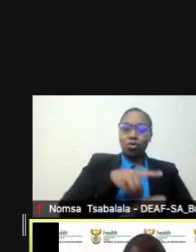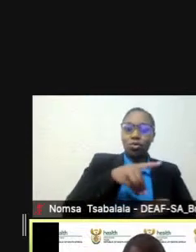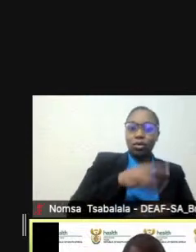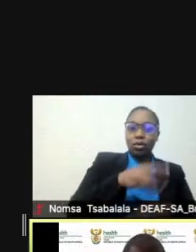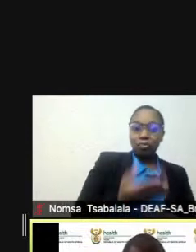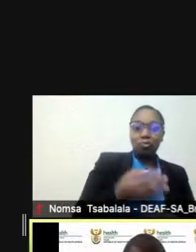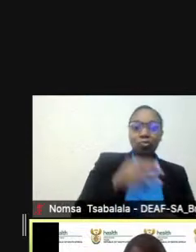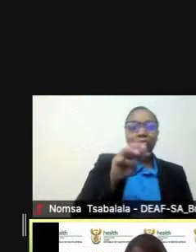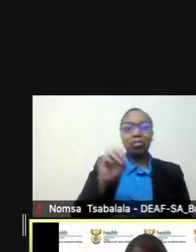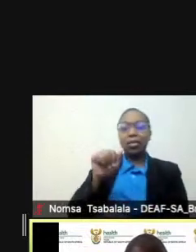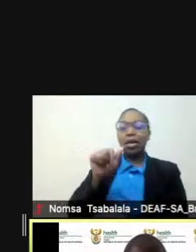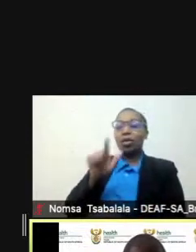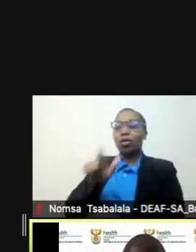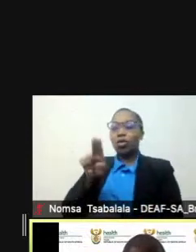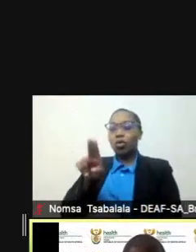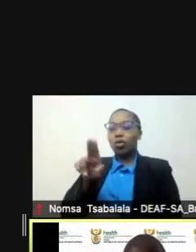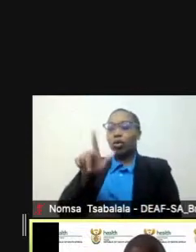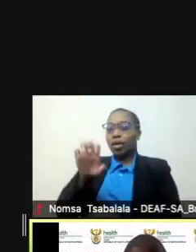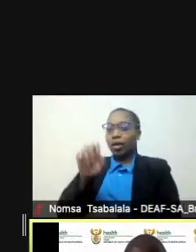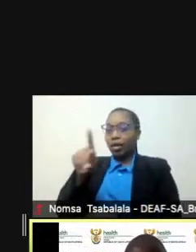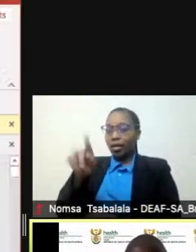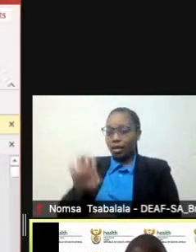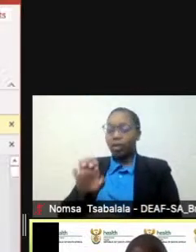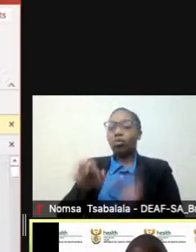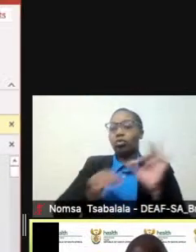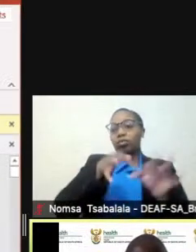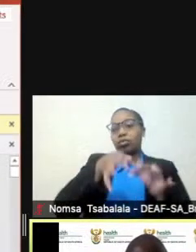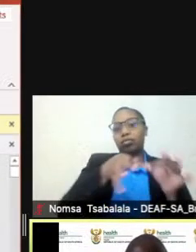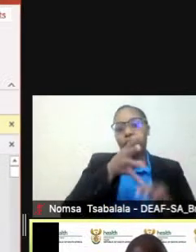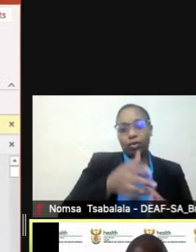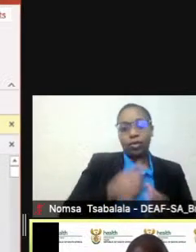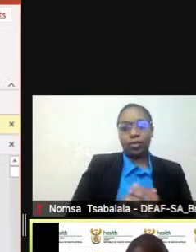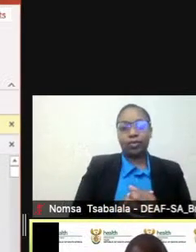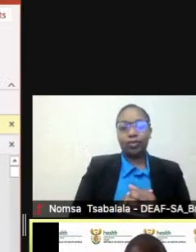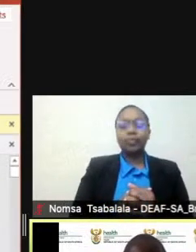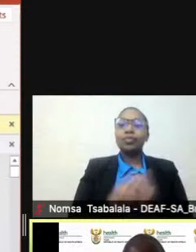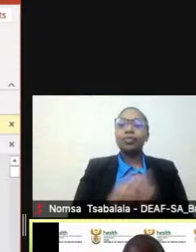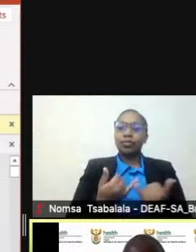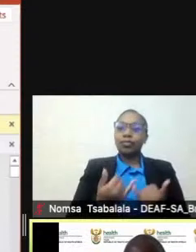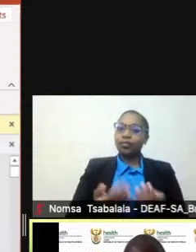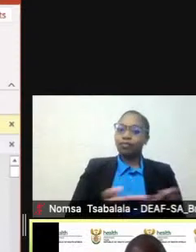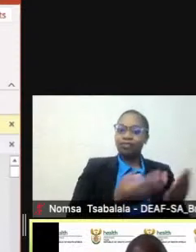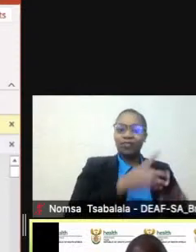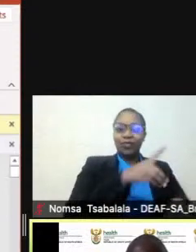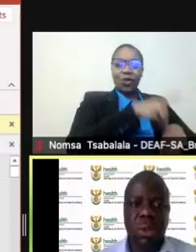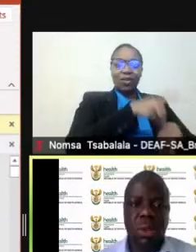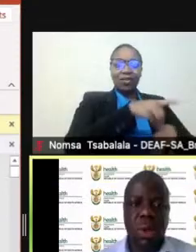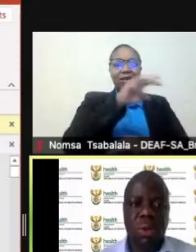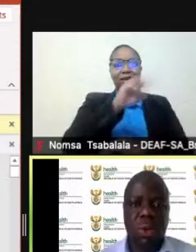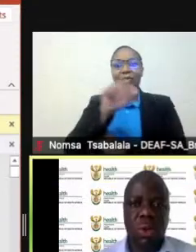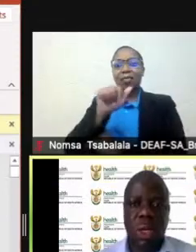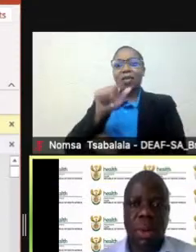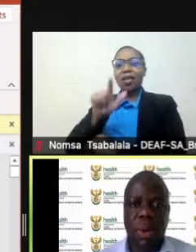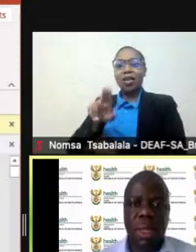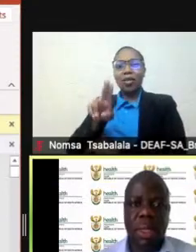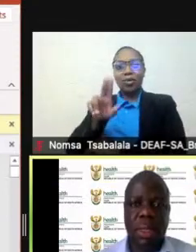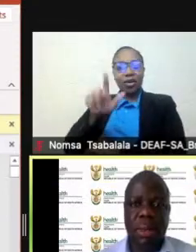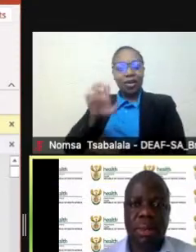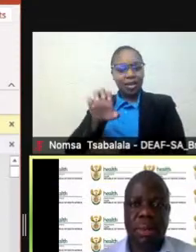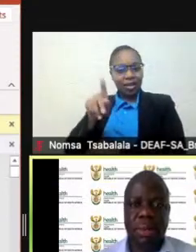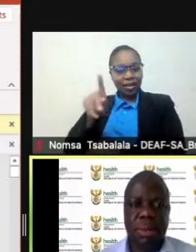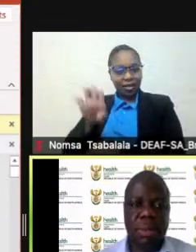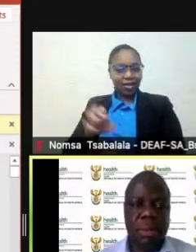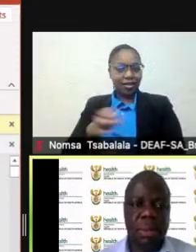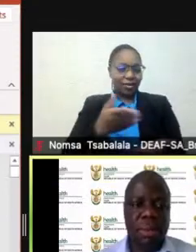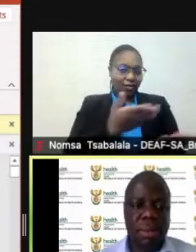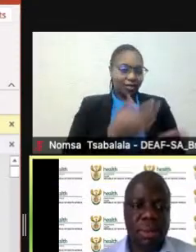concerned. Without wasting any time, I'm going to hand over to Dr. Maluleke to take the podium. Over to Dr. Maluleke.